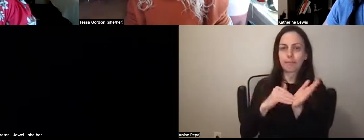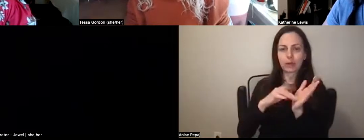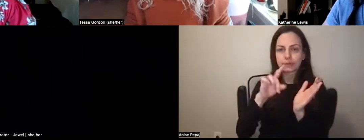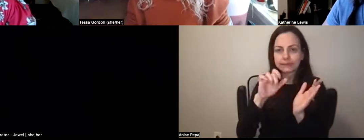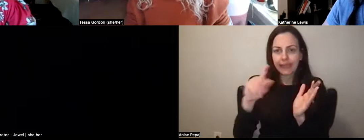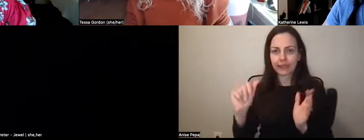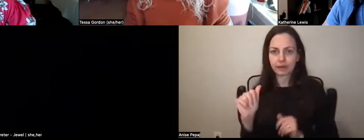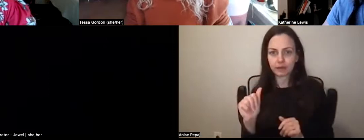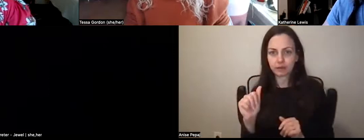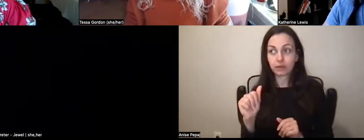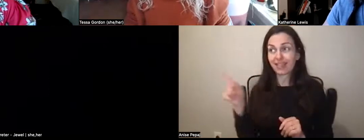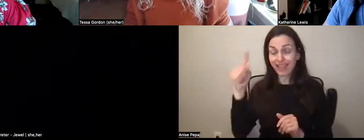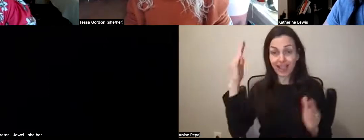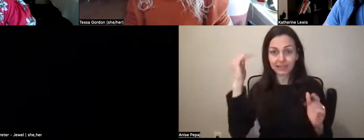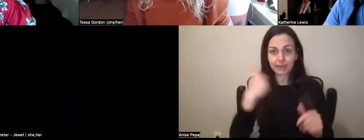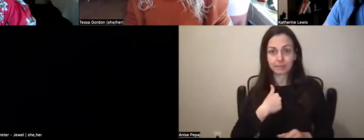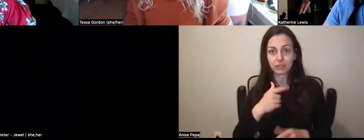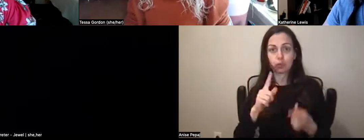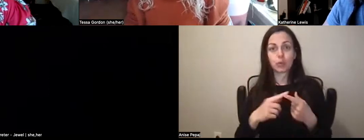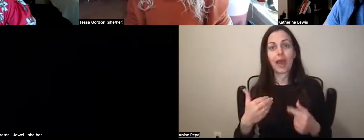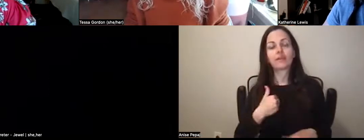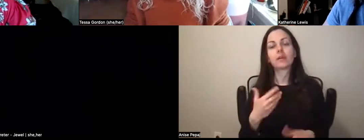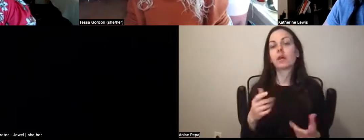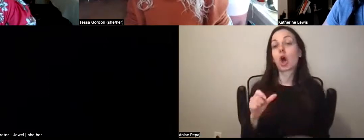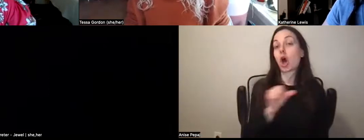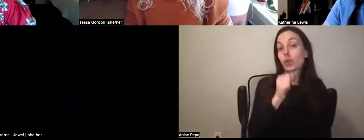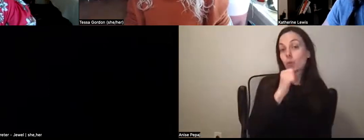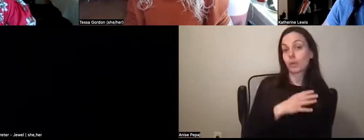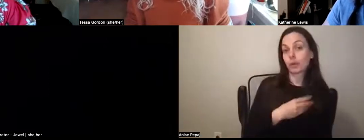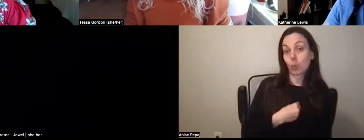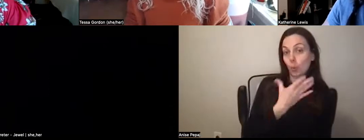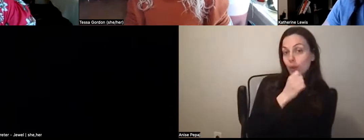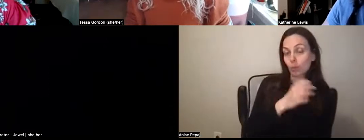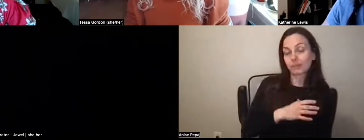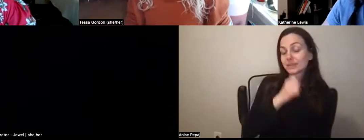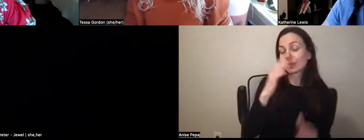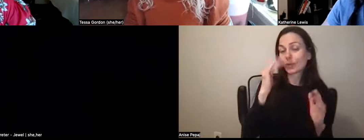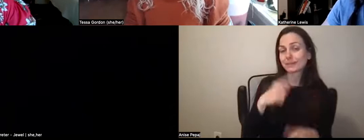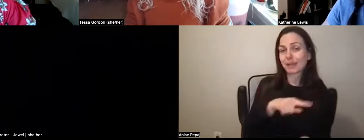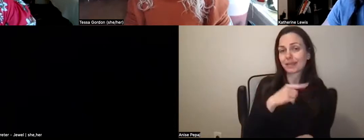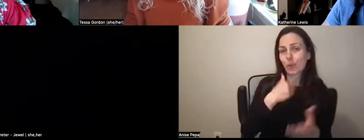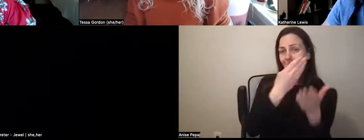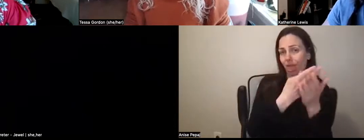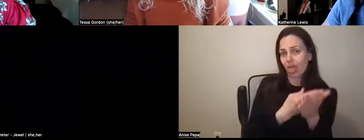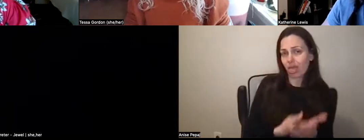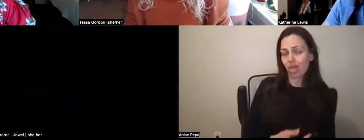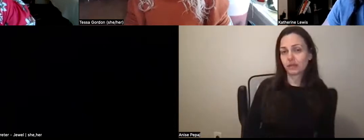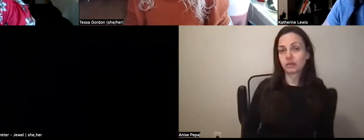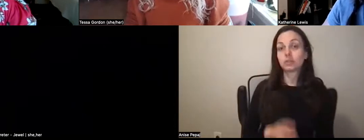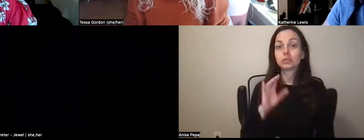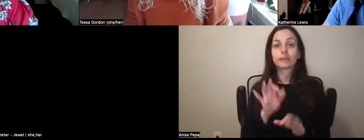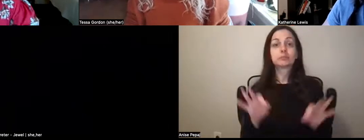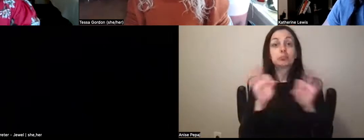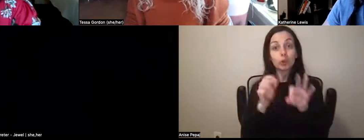am expected to have, that maybe a white woman or another woman may not be expected to have. And so that's important that we do